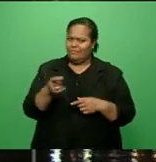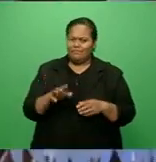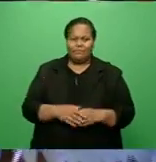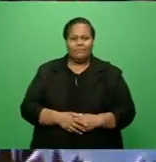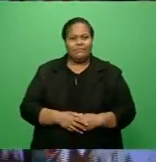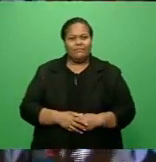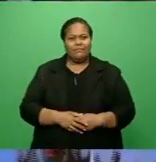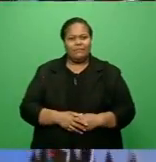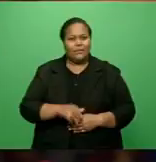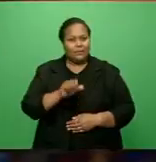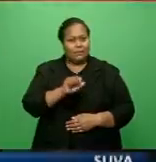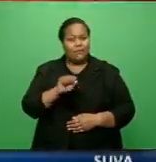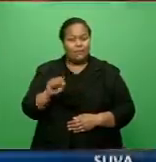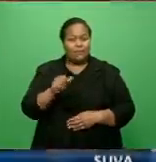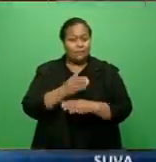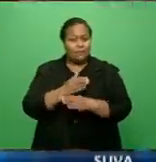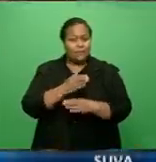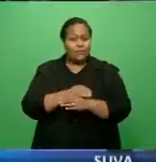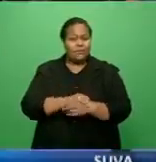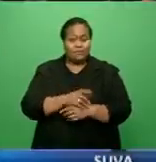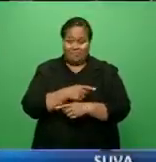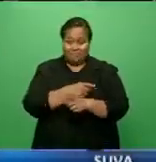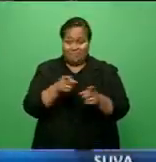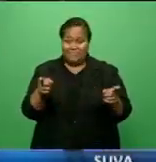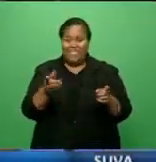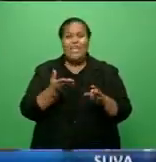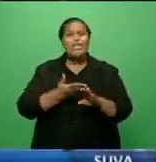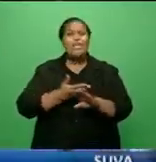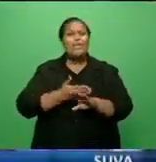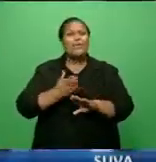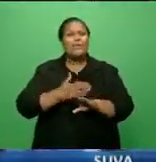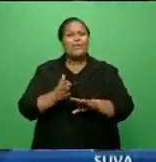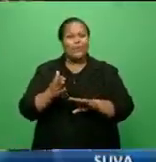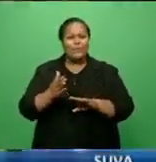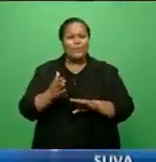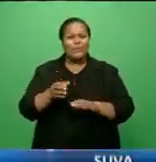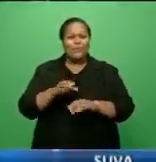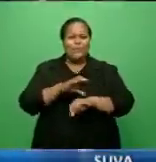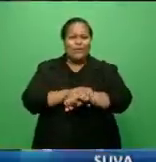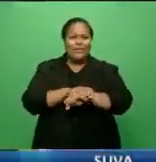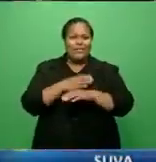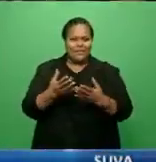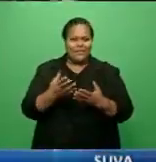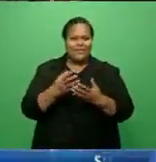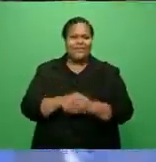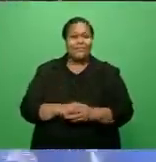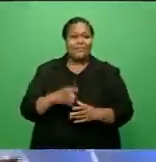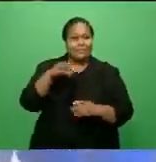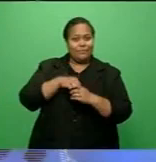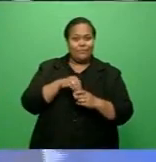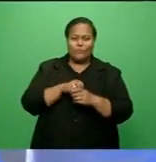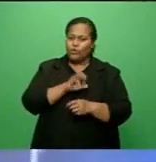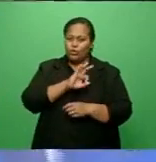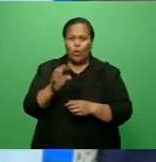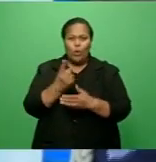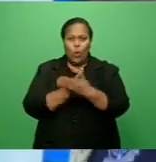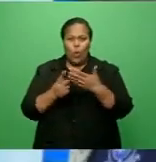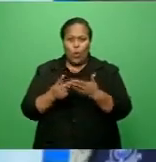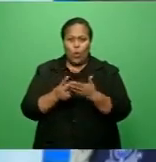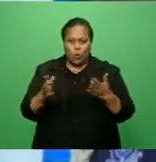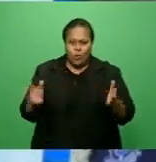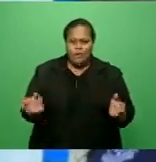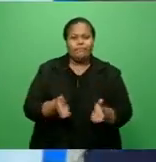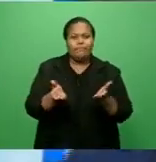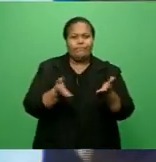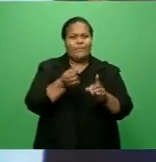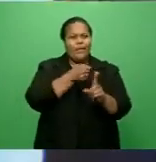reports. These new police constables have been reminded to not only enforce the law but to abide by it. And if you don't abide